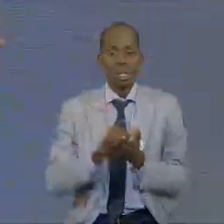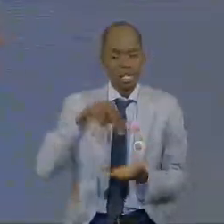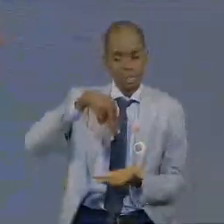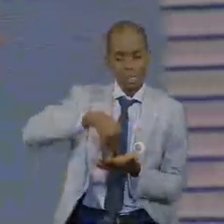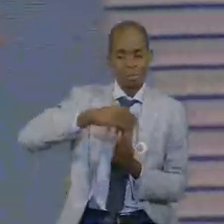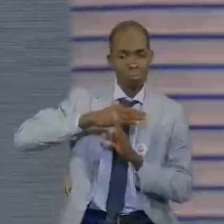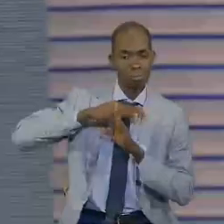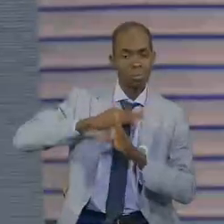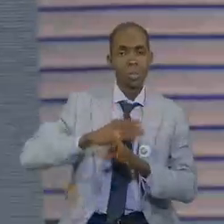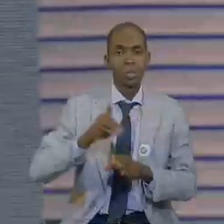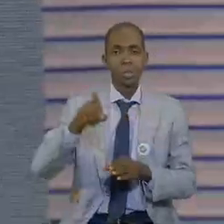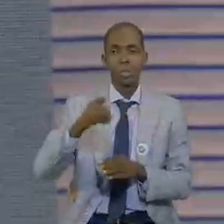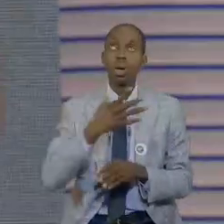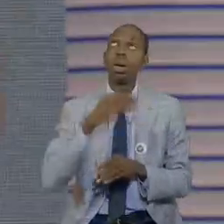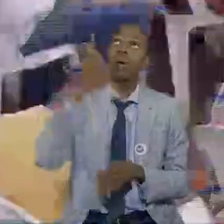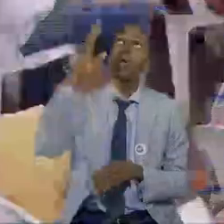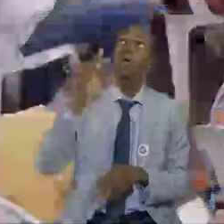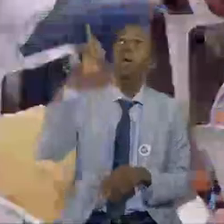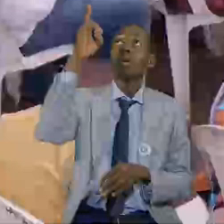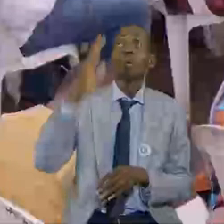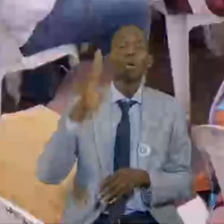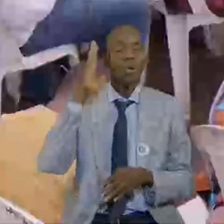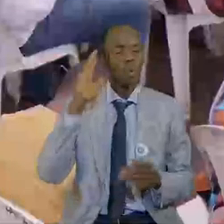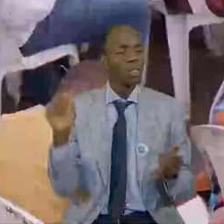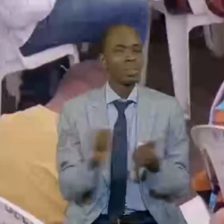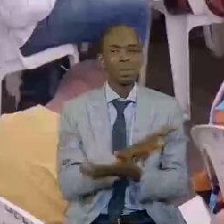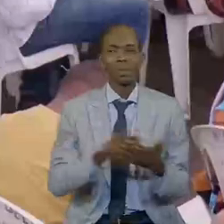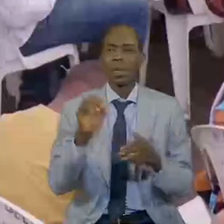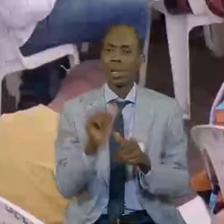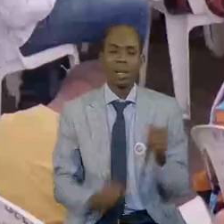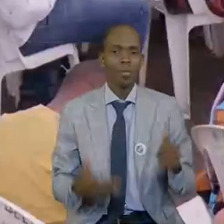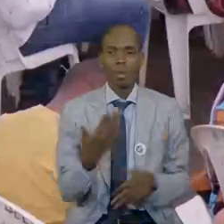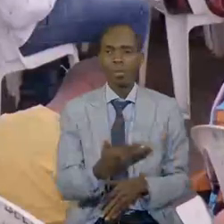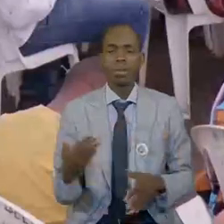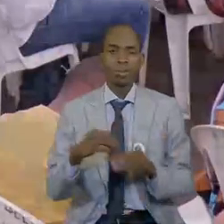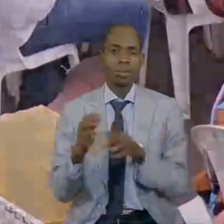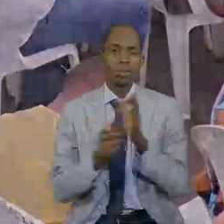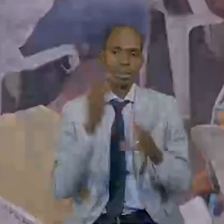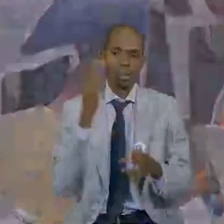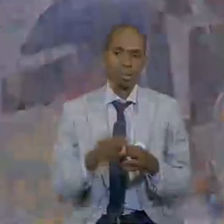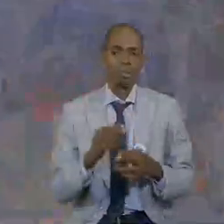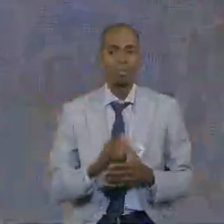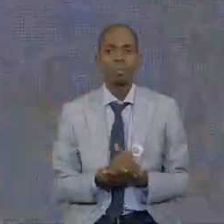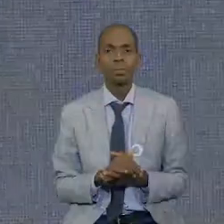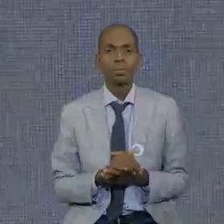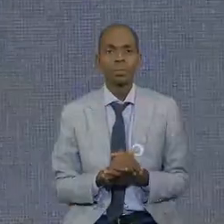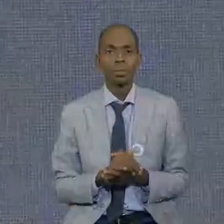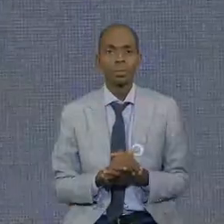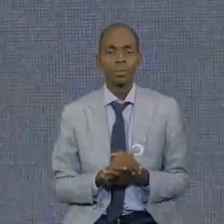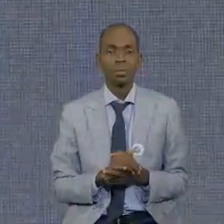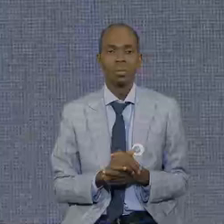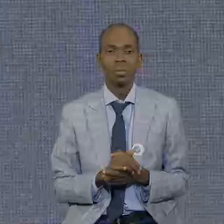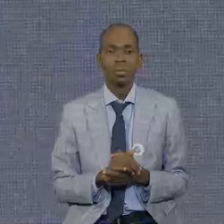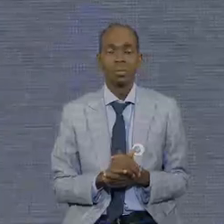and the earth, he will demolish every wall. Et le Dieu tout-puissant qui marche devant toi va démolir toutes les murailles.